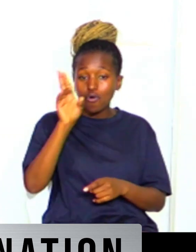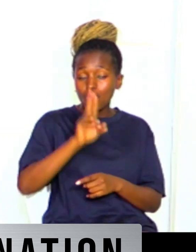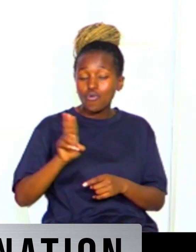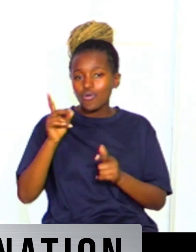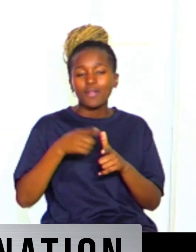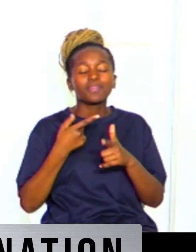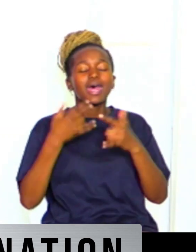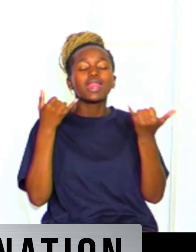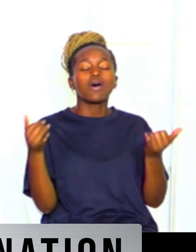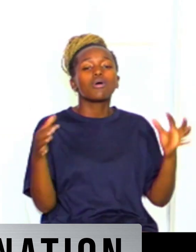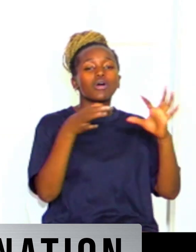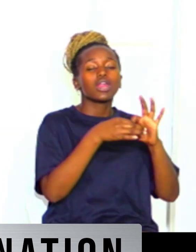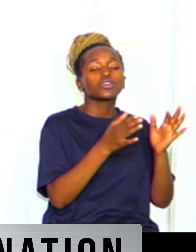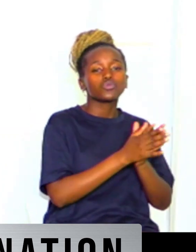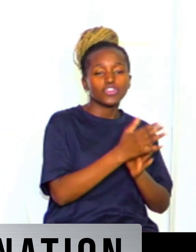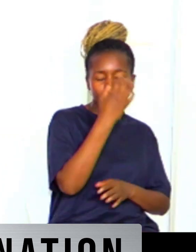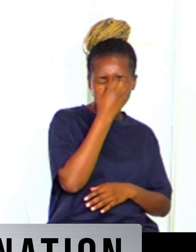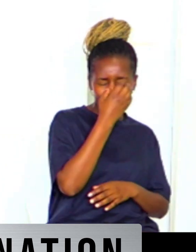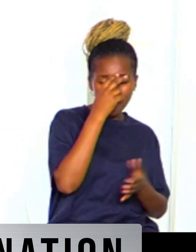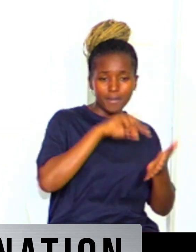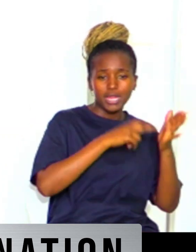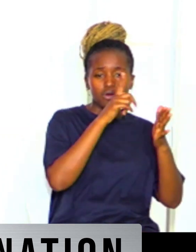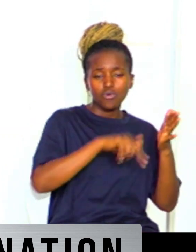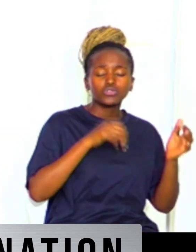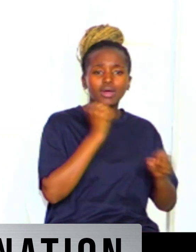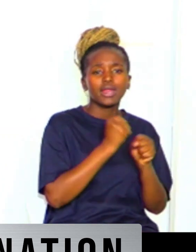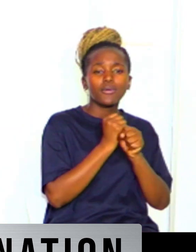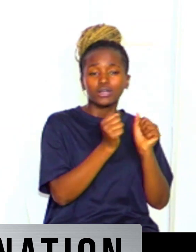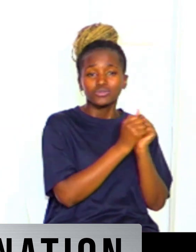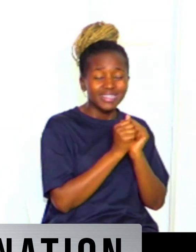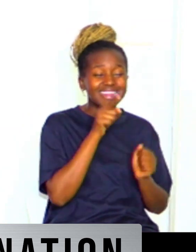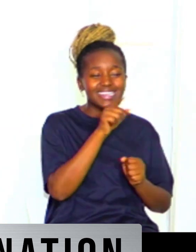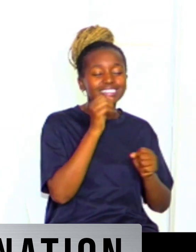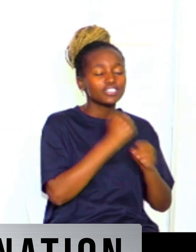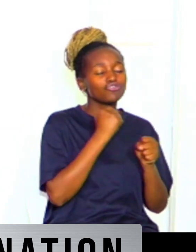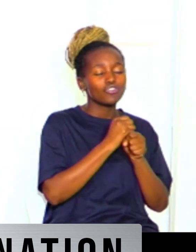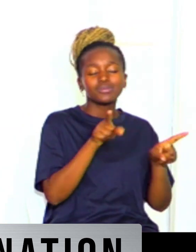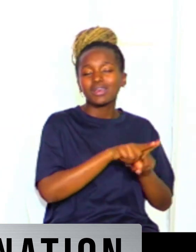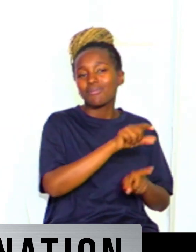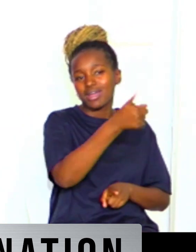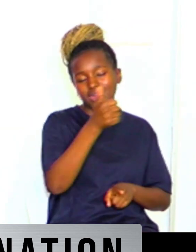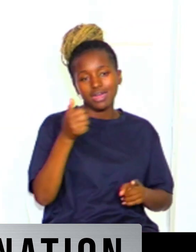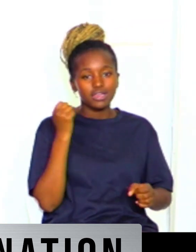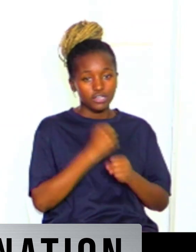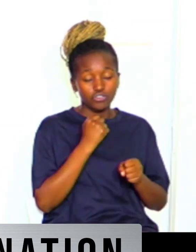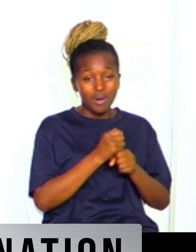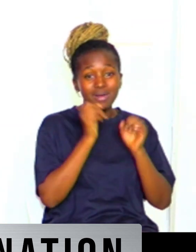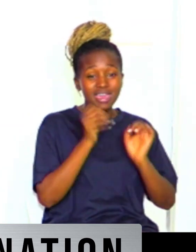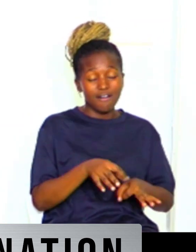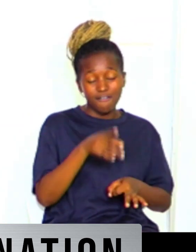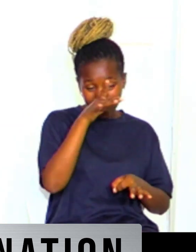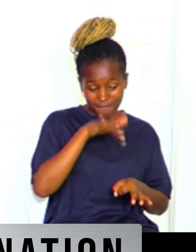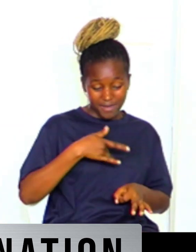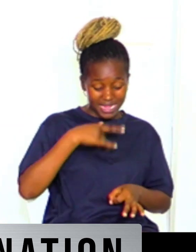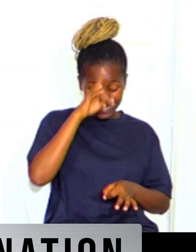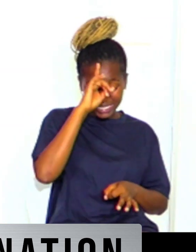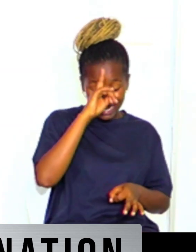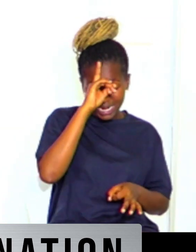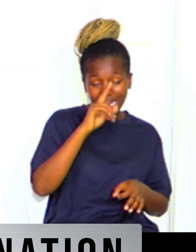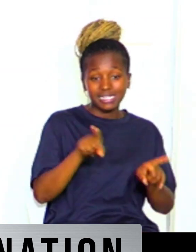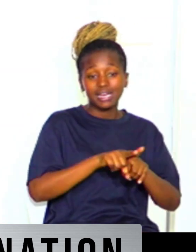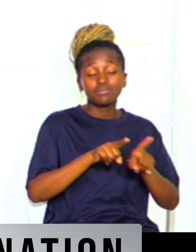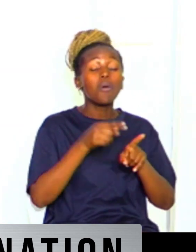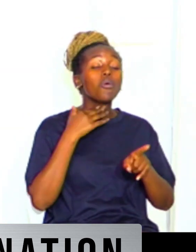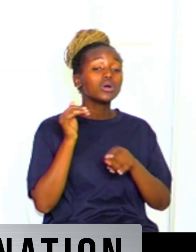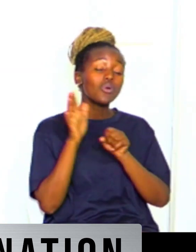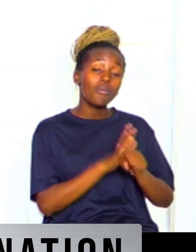ya Ruto. They are working together. It's a job like any other job. Wacha kuichukulia serious, wacha kuichukulia